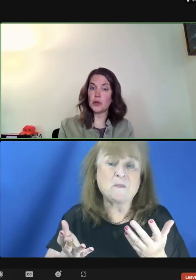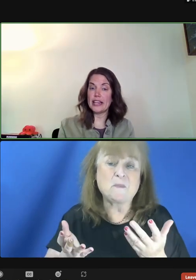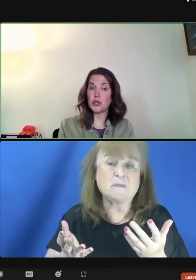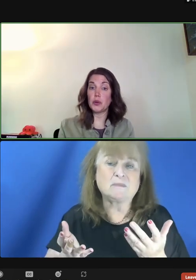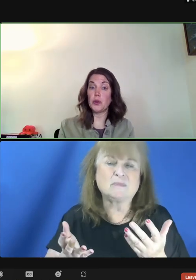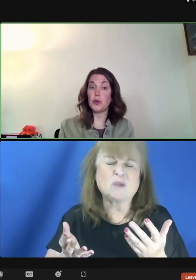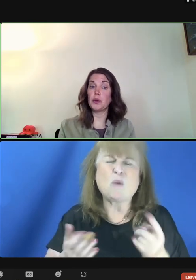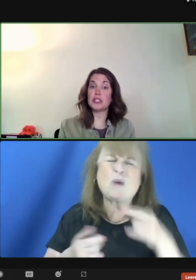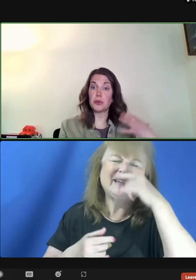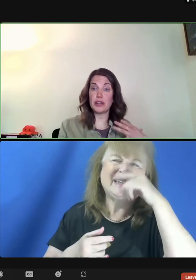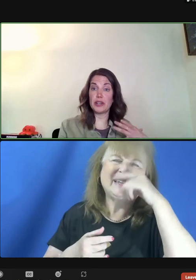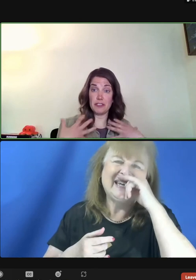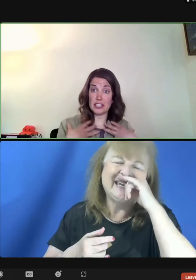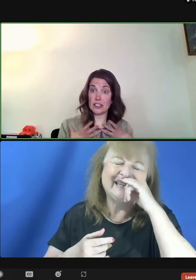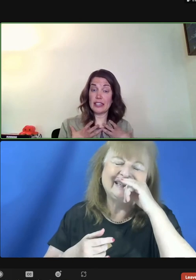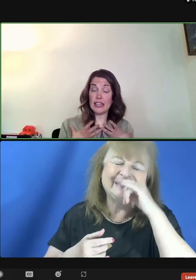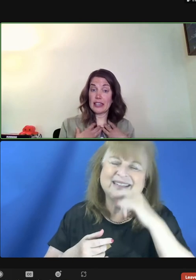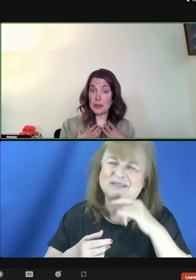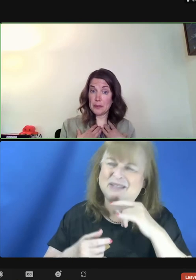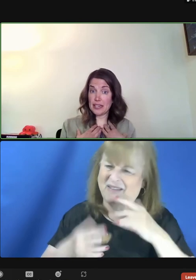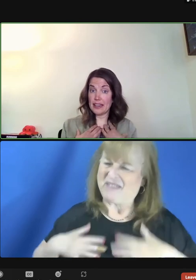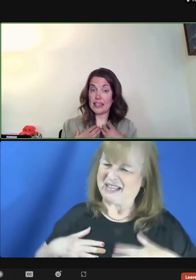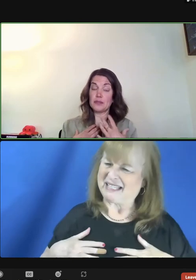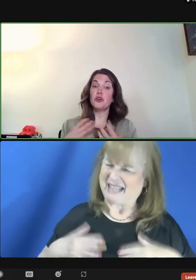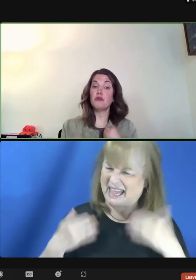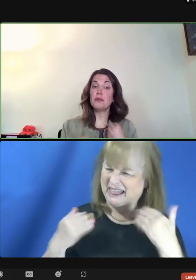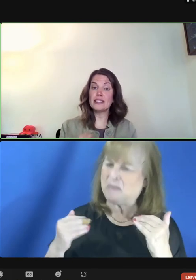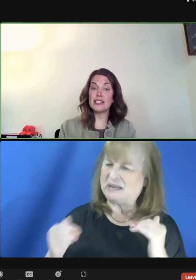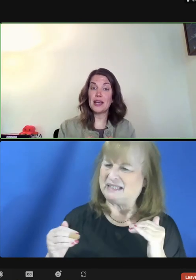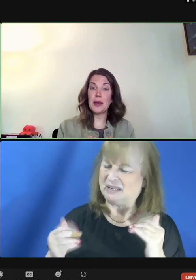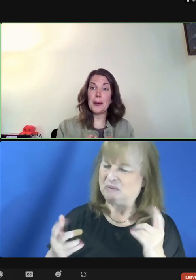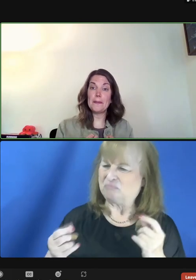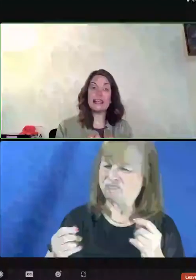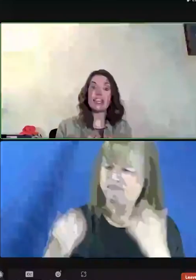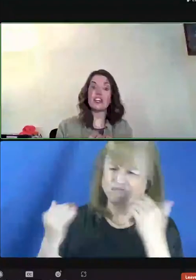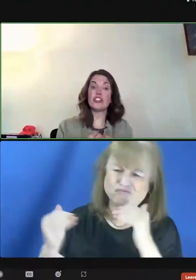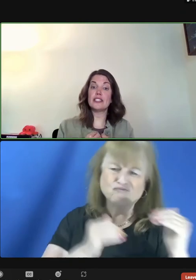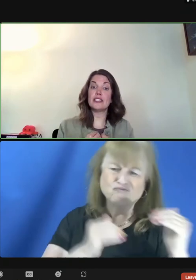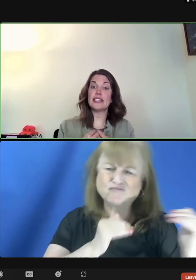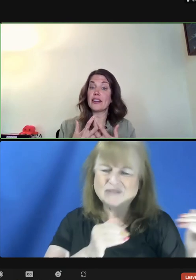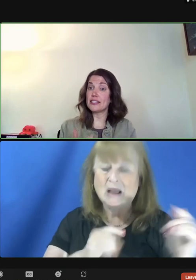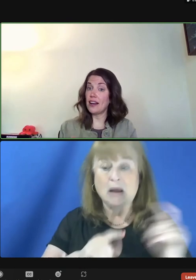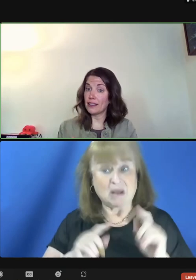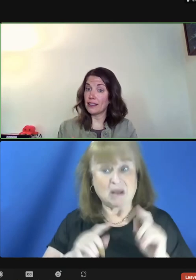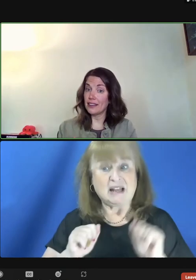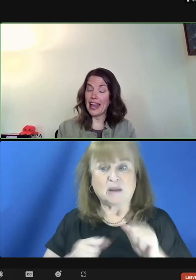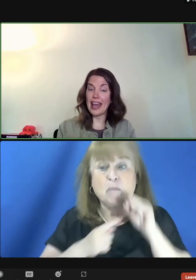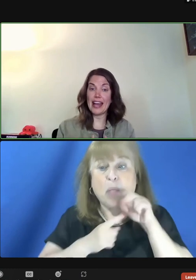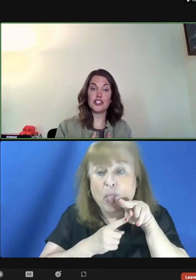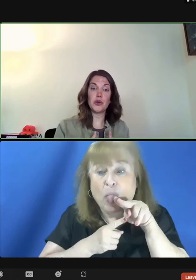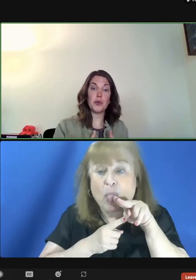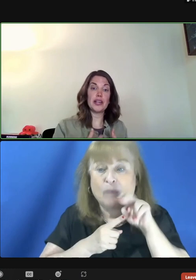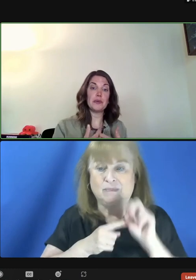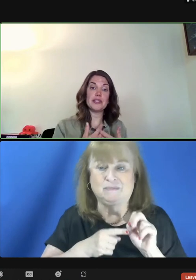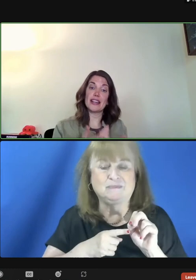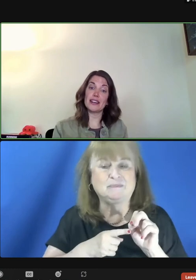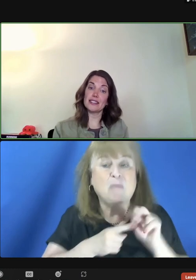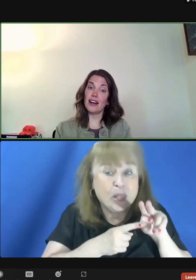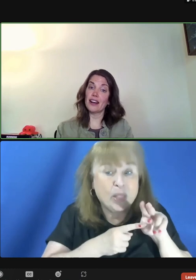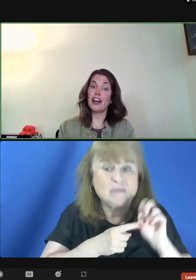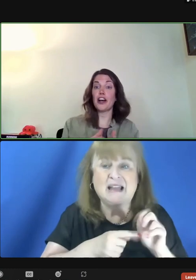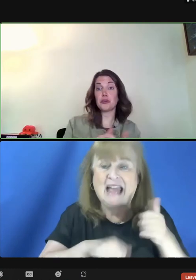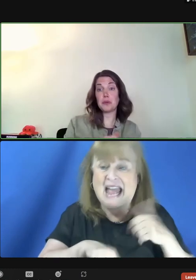I had a little guy who was pretty physically limited in his movement, but he could stick out his tongue. And so when